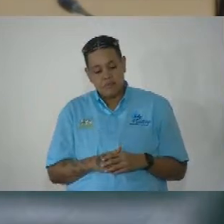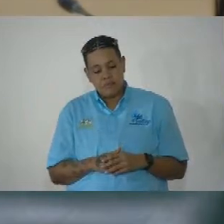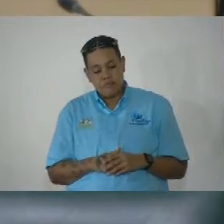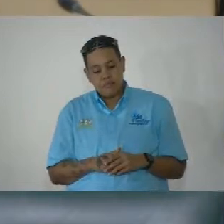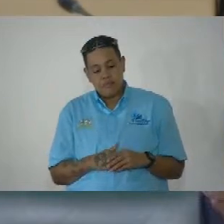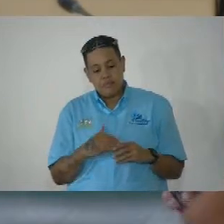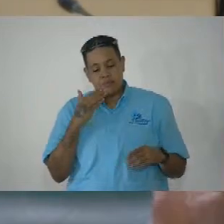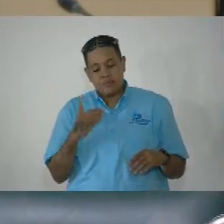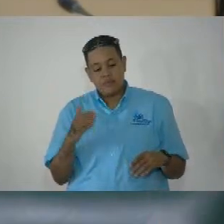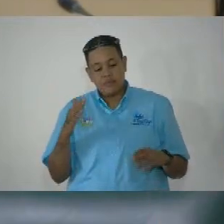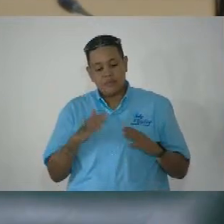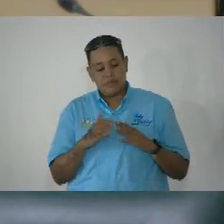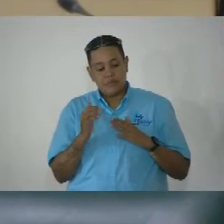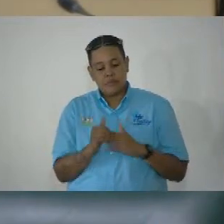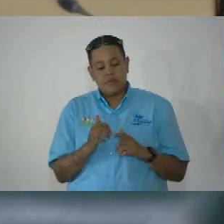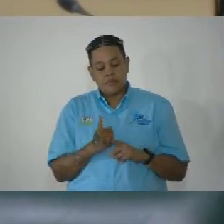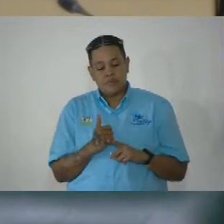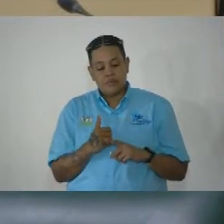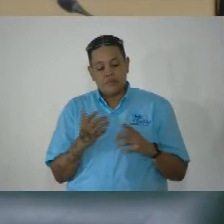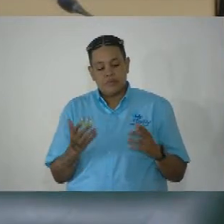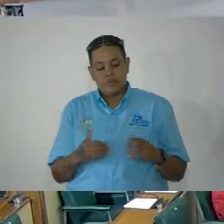Thank you, House Leader.